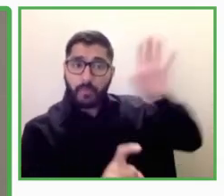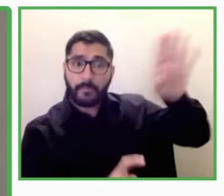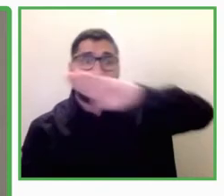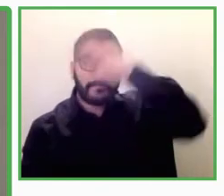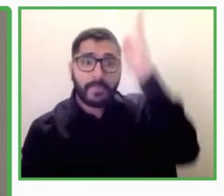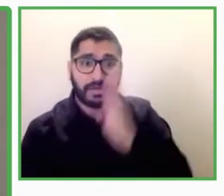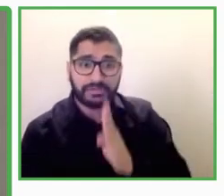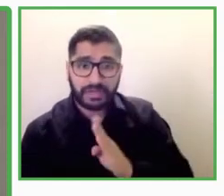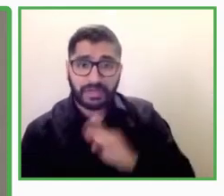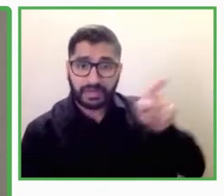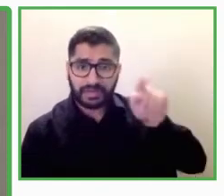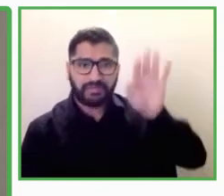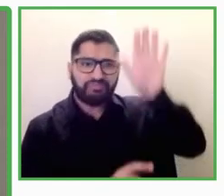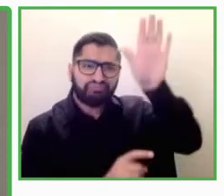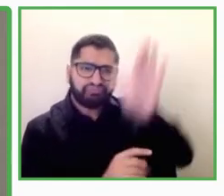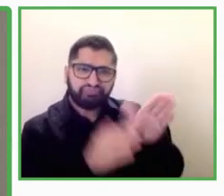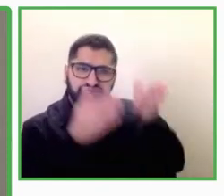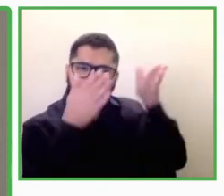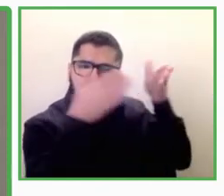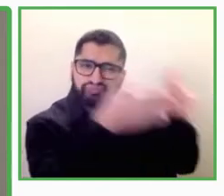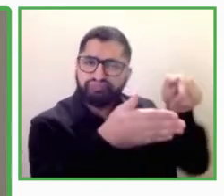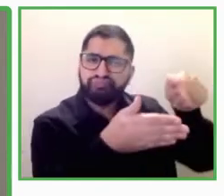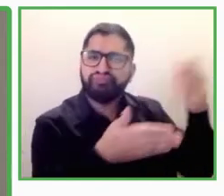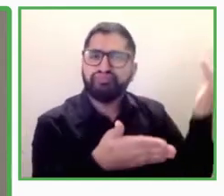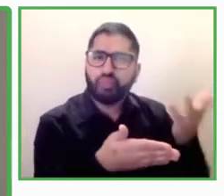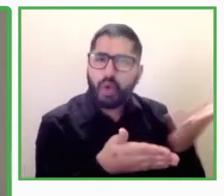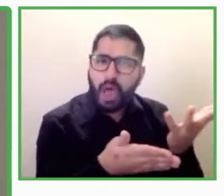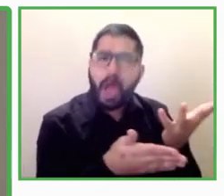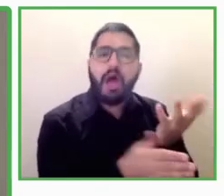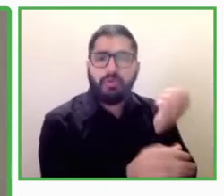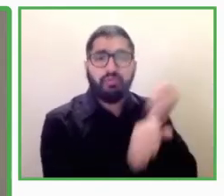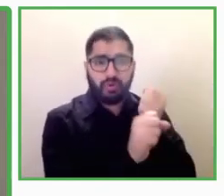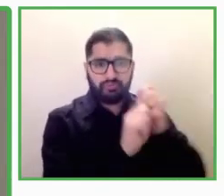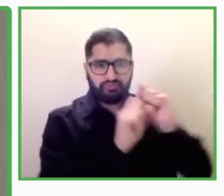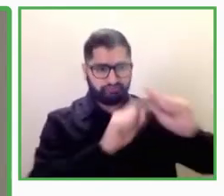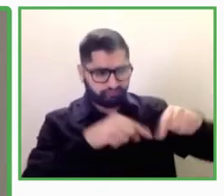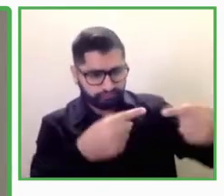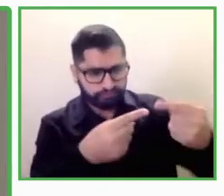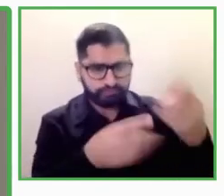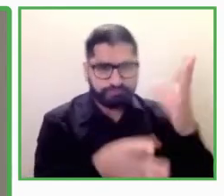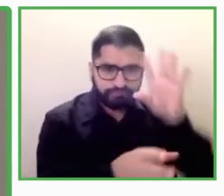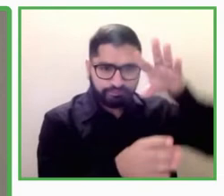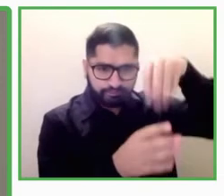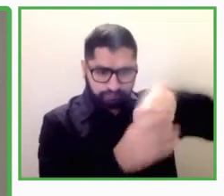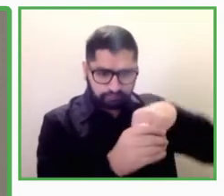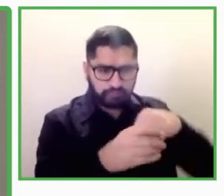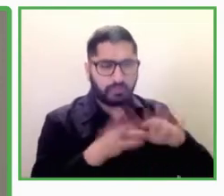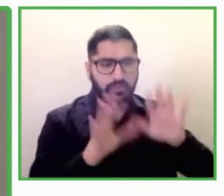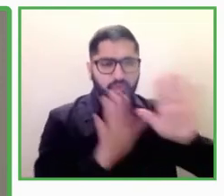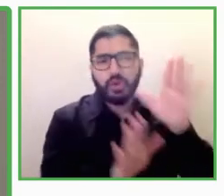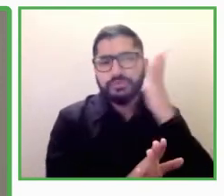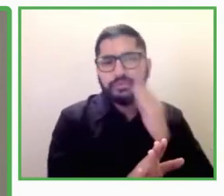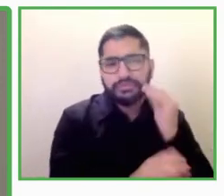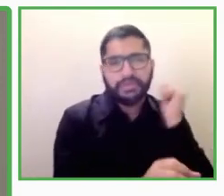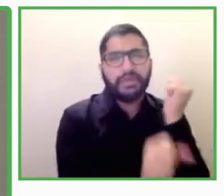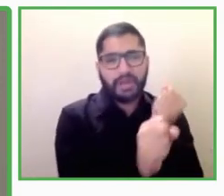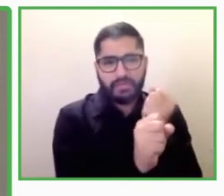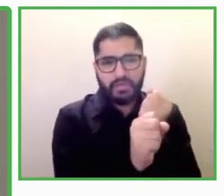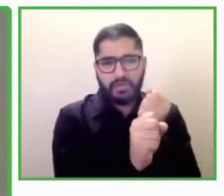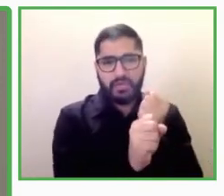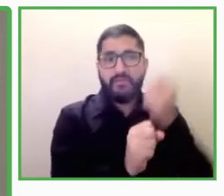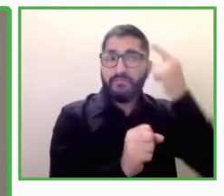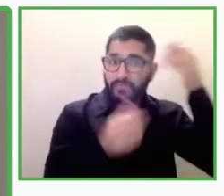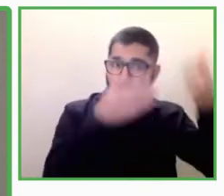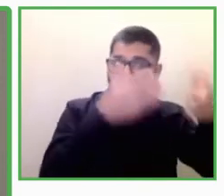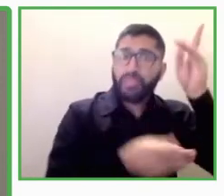rises to other features that we think are fundamental when we talk about employment for disabled people. In first place,